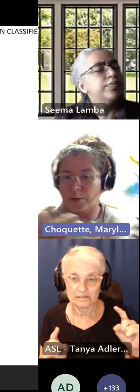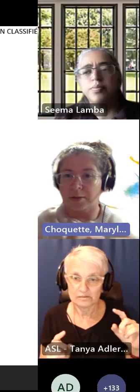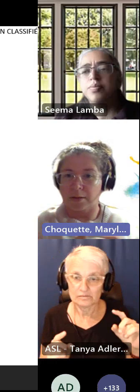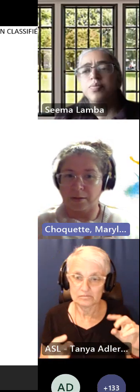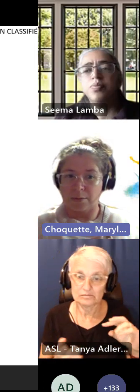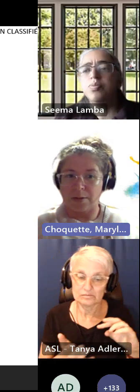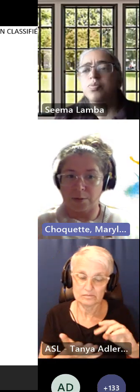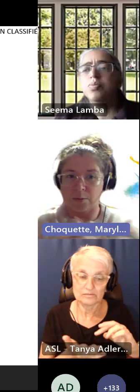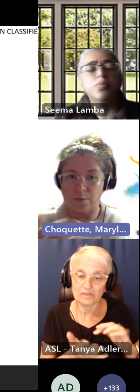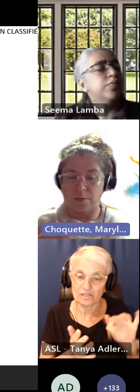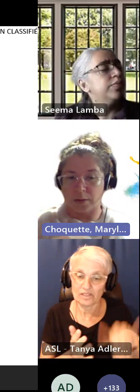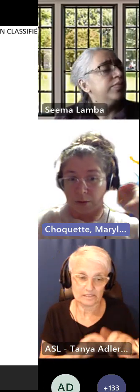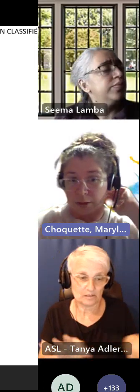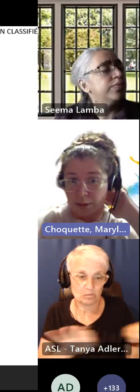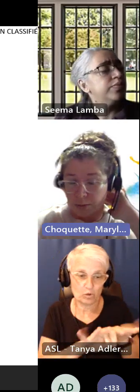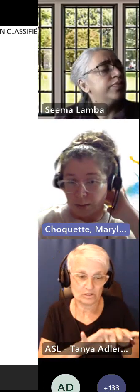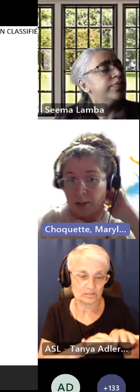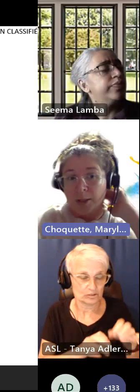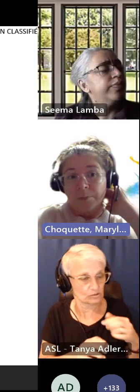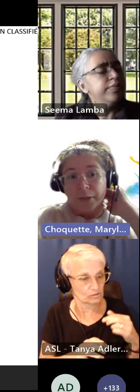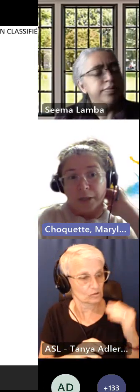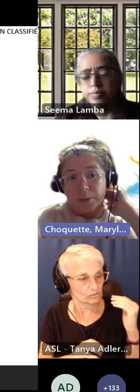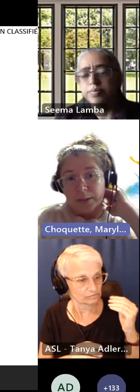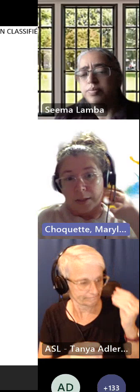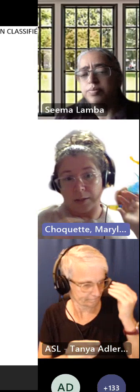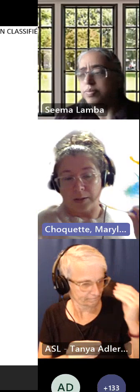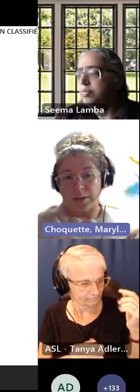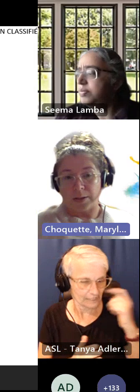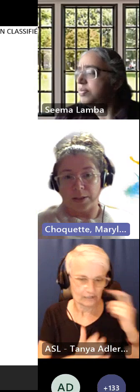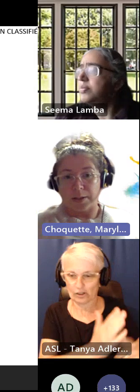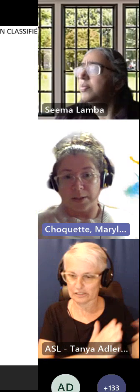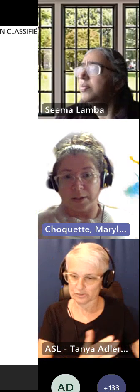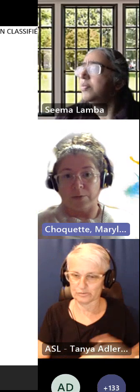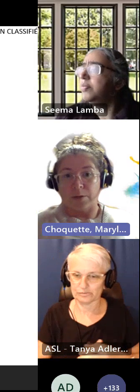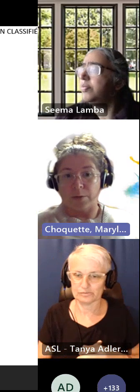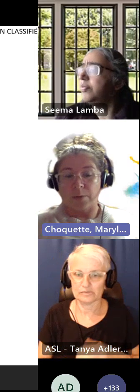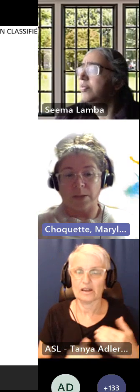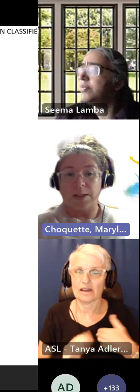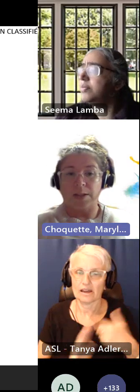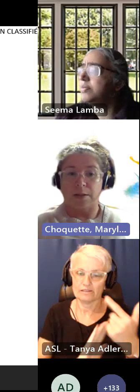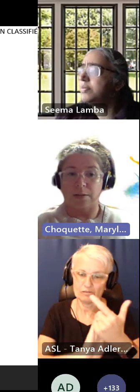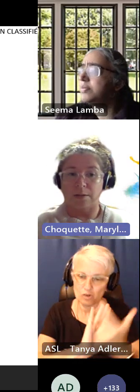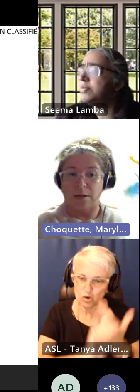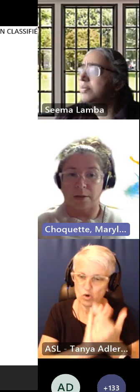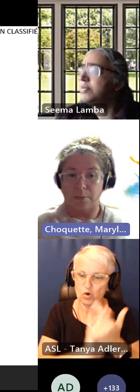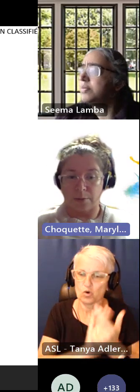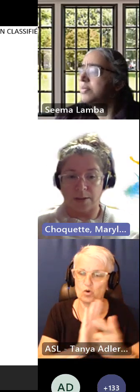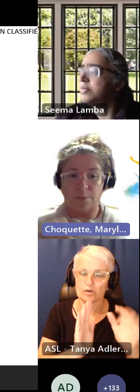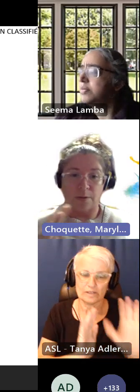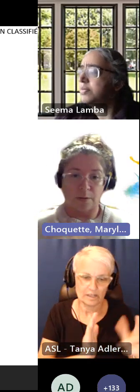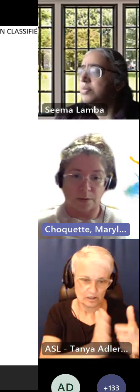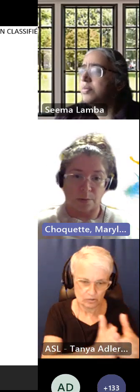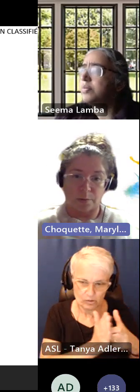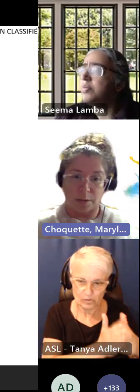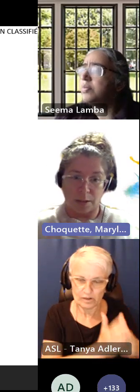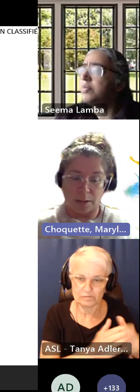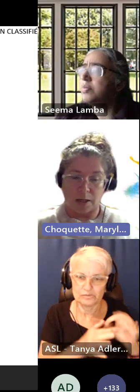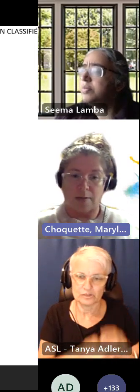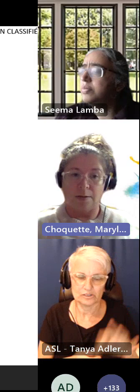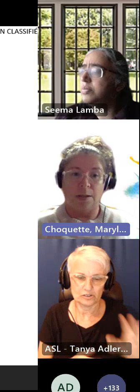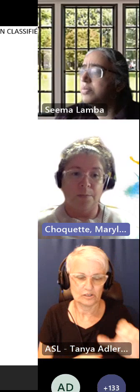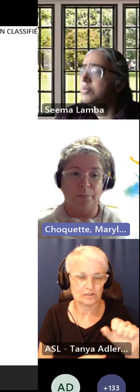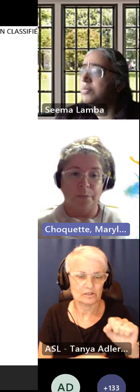an important milestone to acknowledge as well. As we say, there's legislative requirements and that are in place within the scope